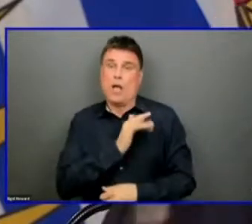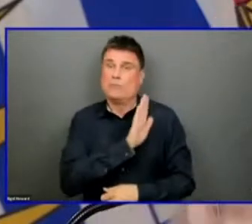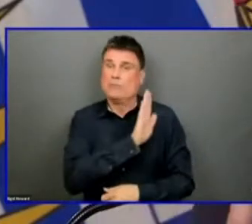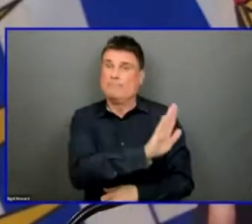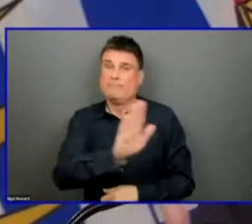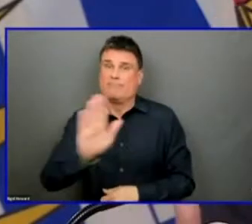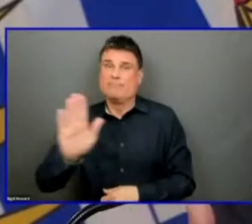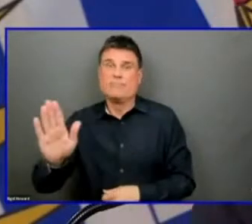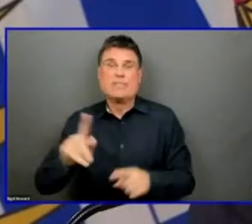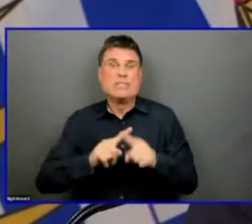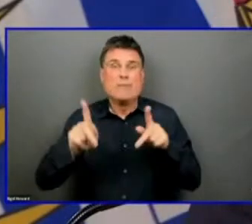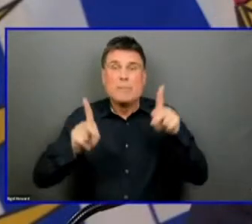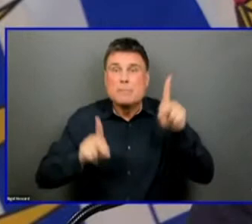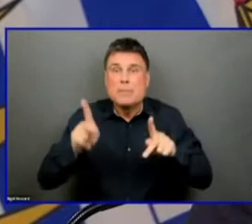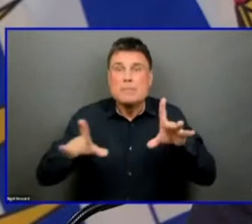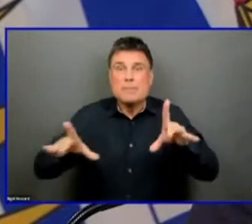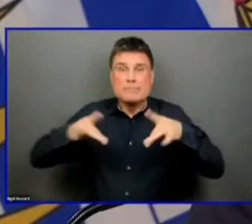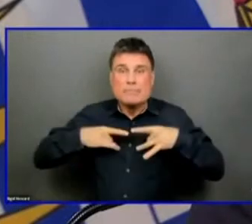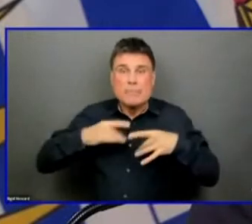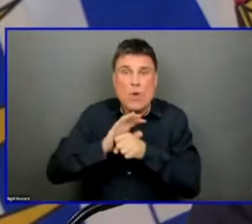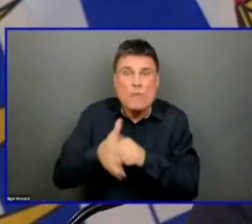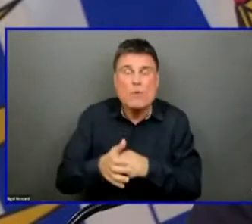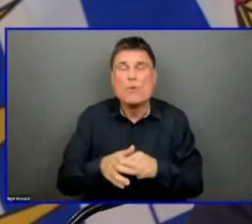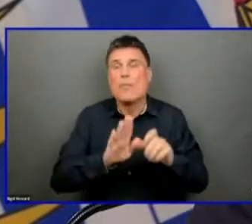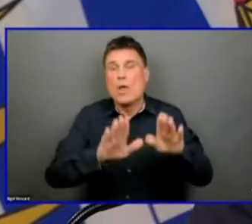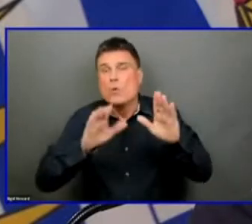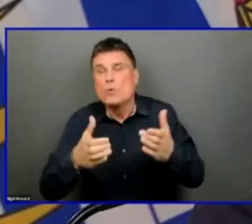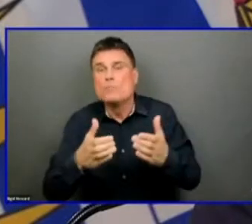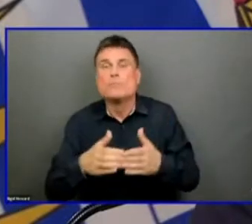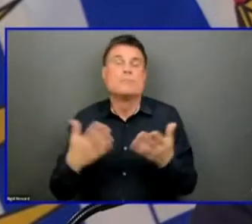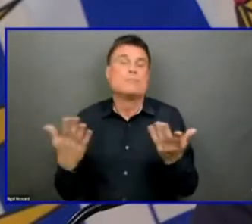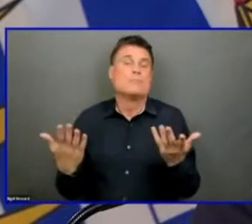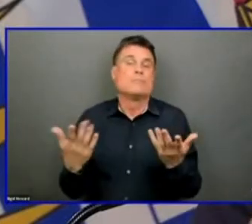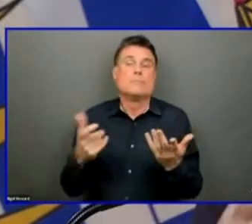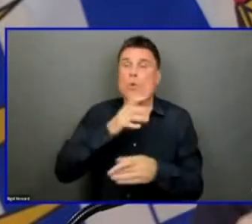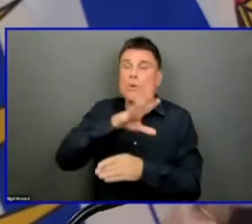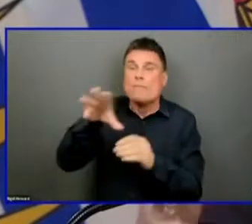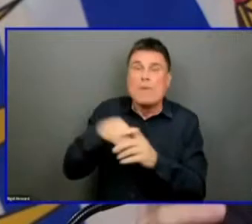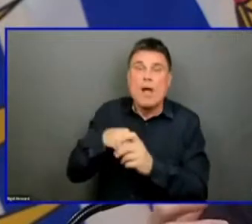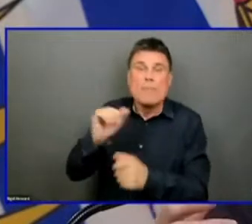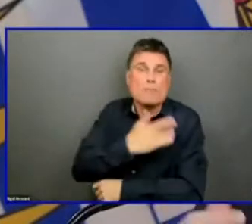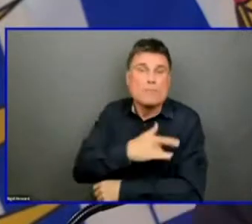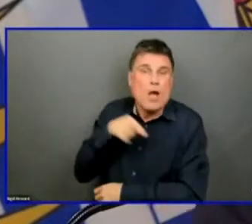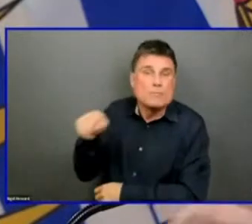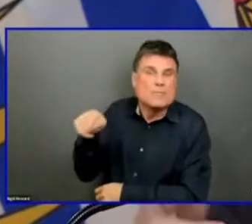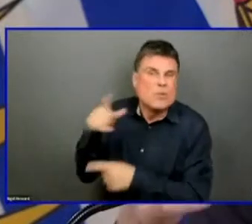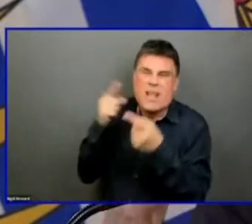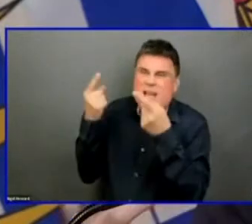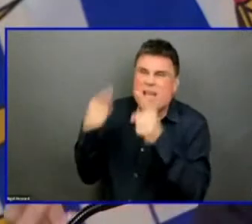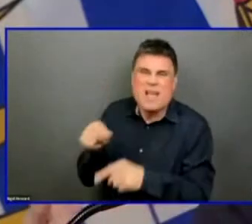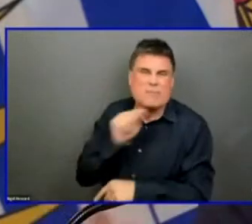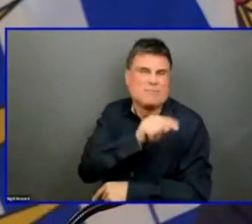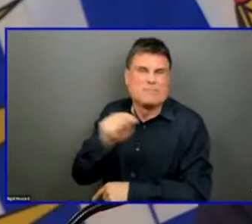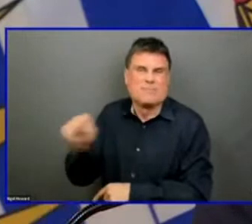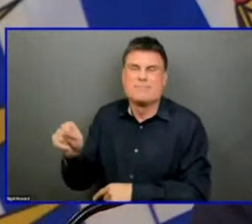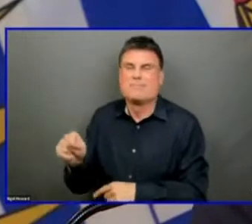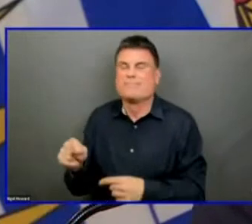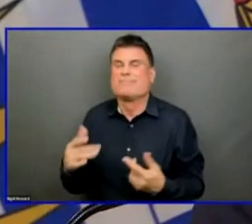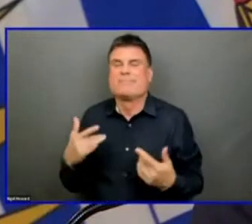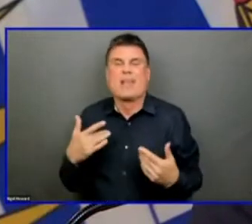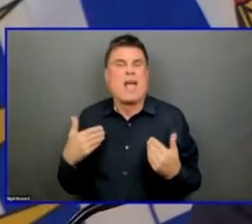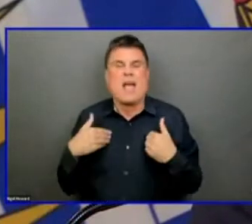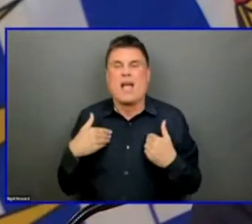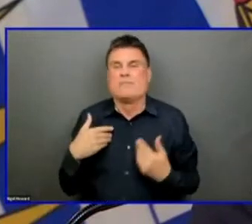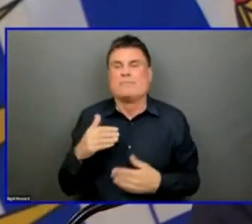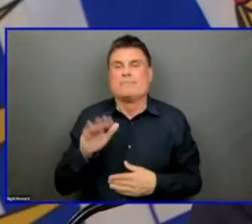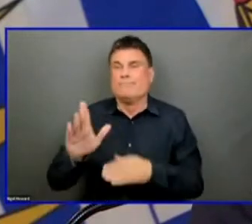population demographics. There's different types of transmission events and super spreading events and introductions that are